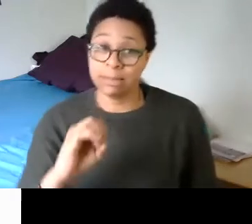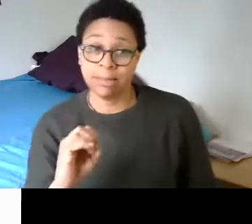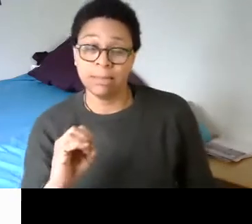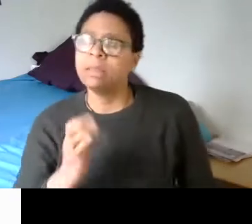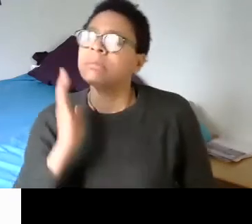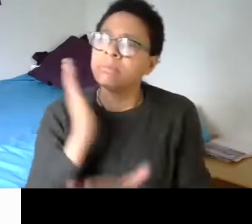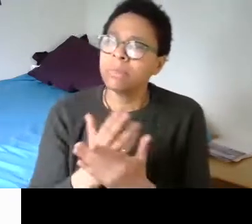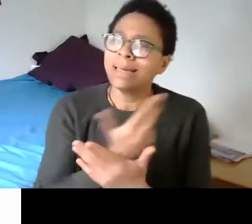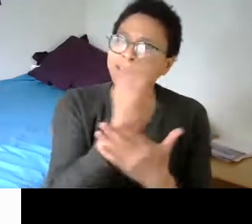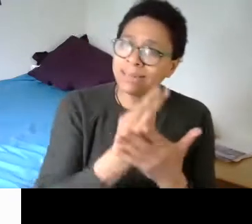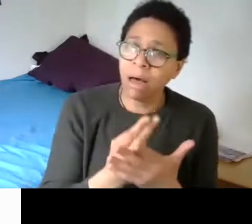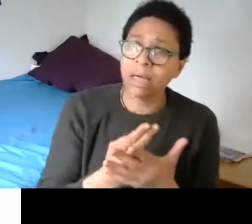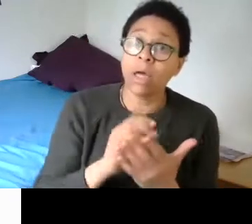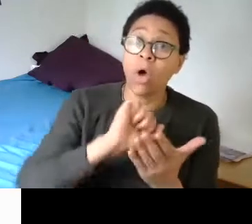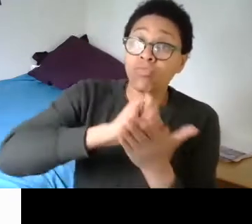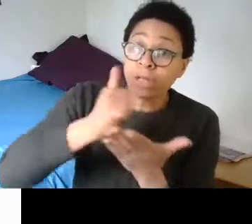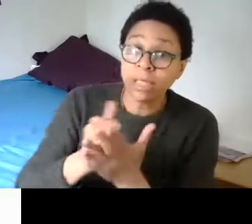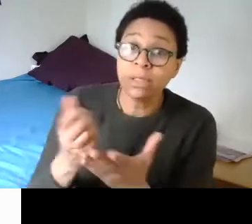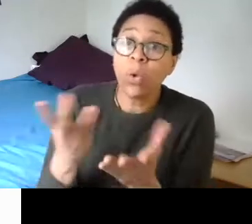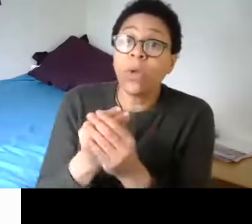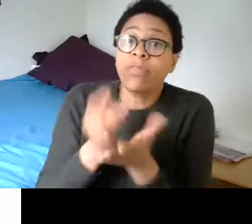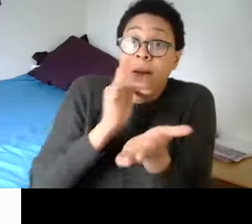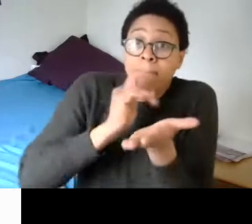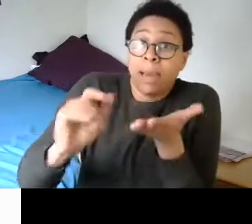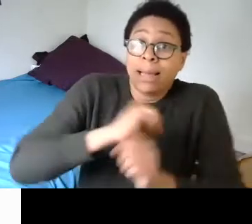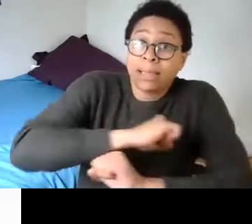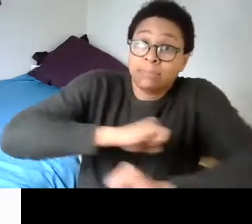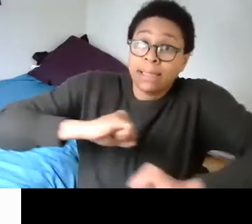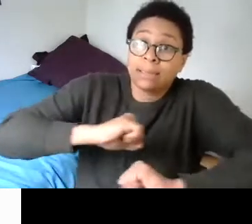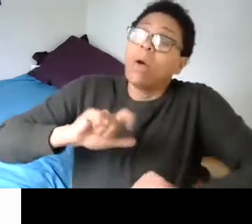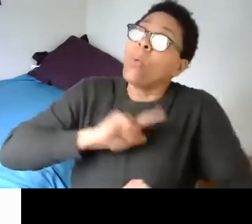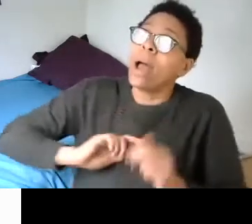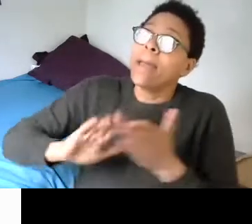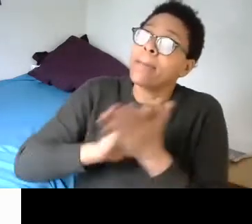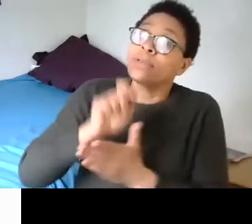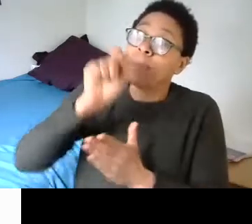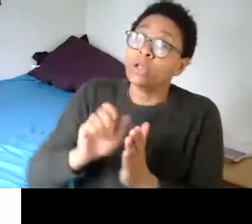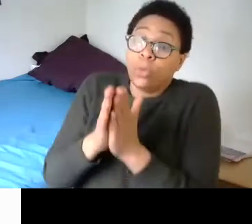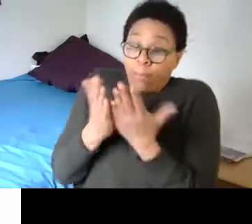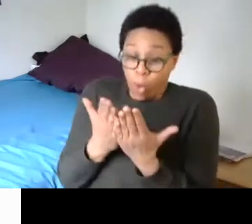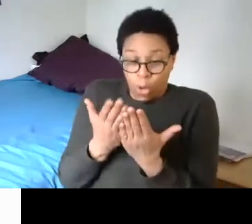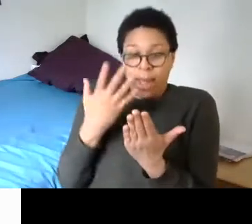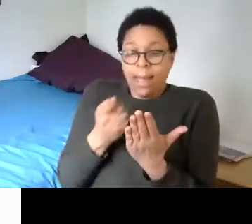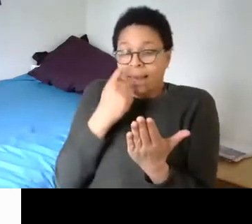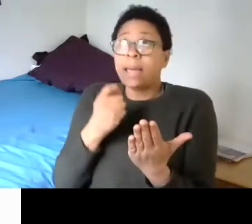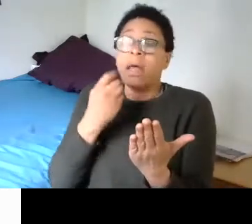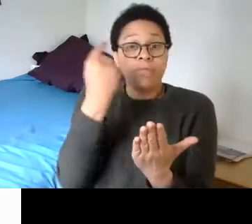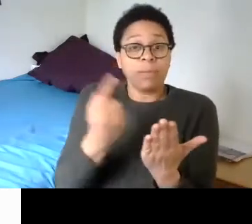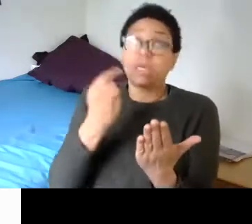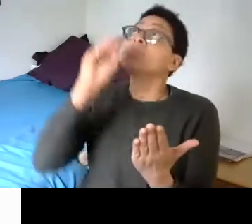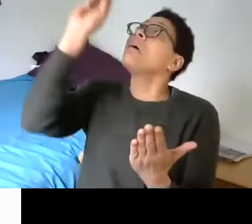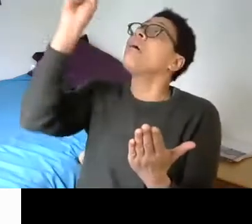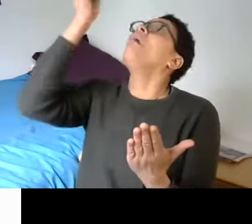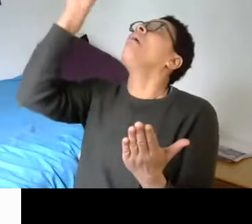printed with blank spaces for the owner to record the movement of the stars and to complete their horoscopes. Two of the pages are shown